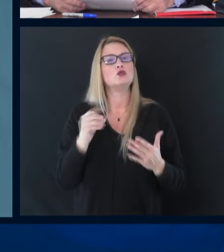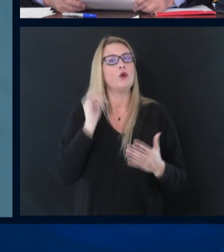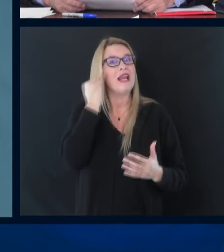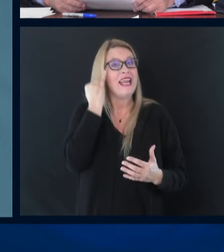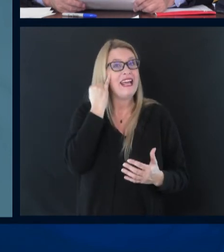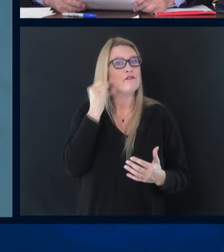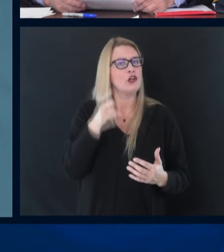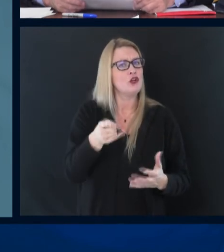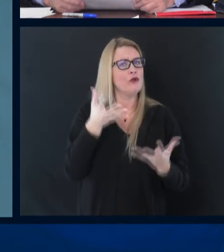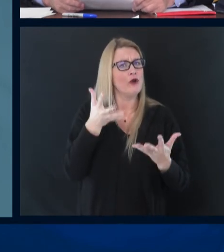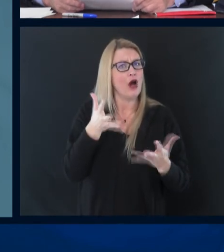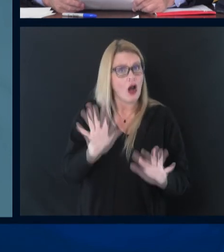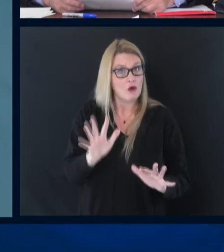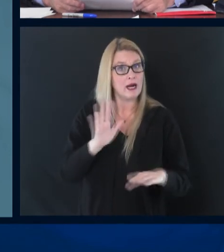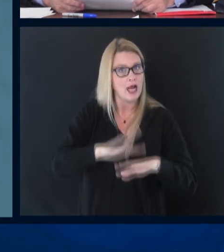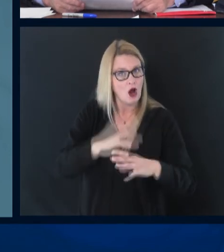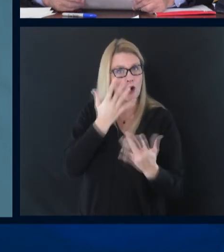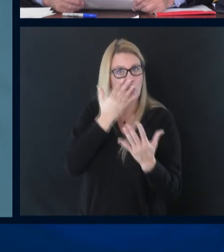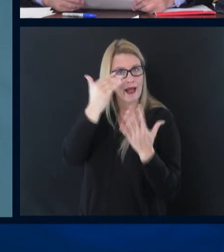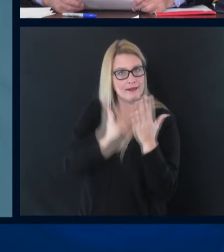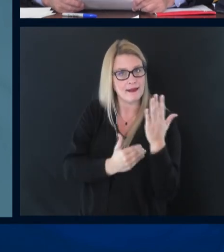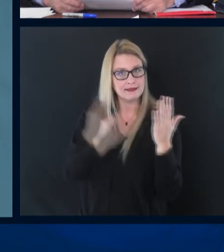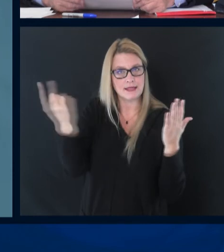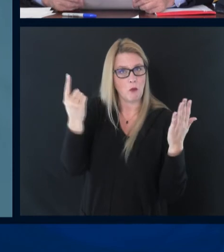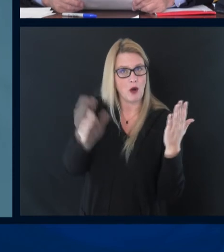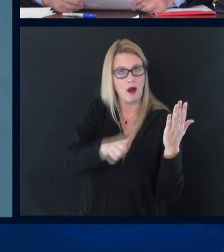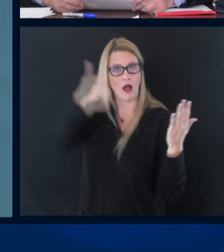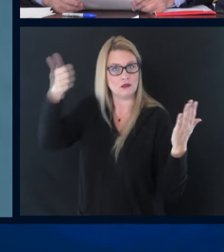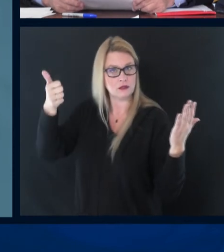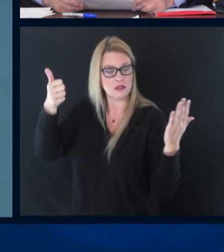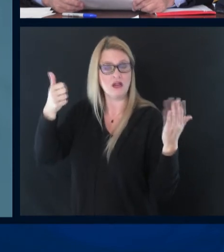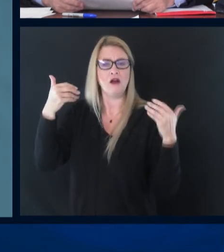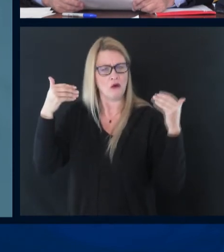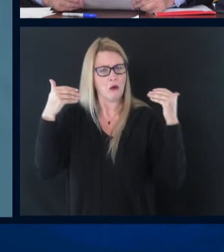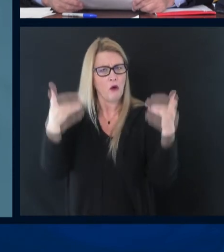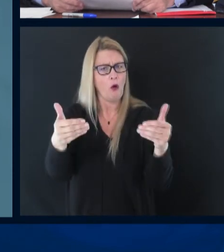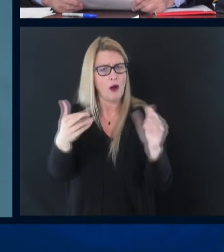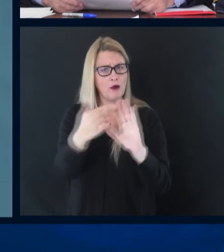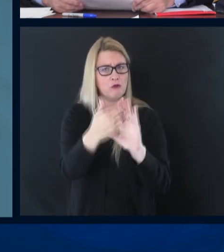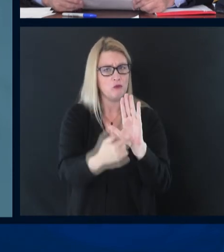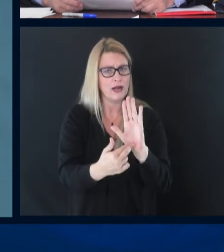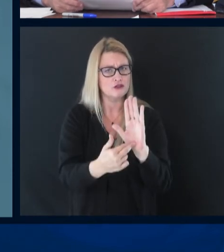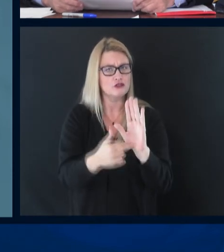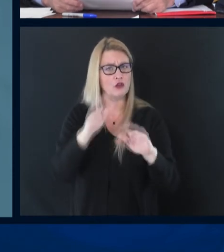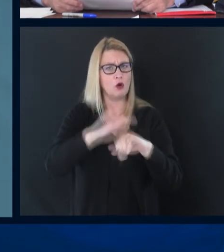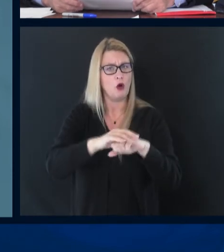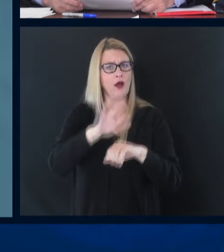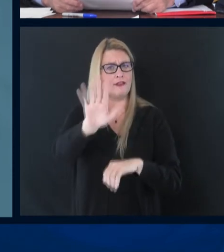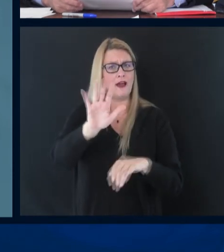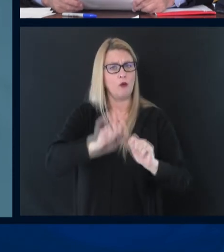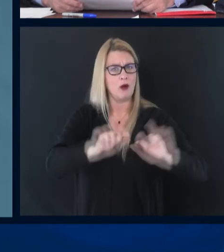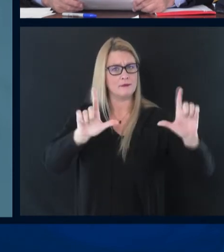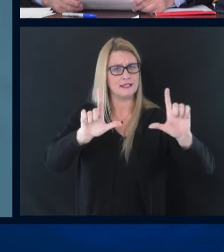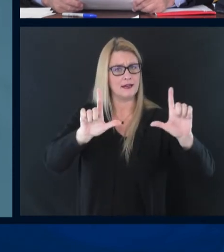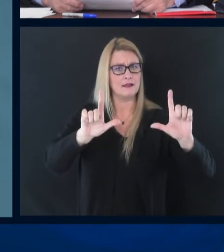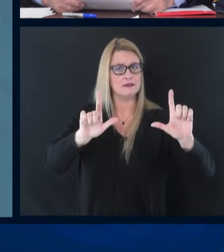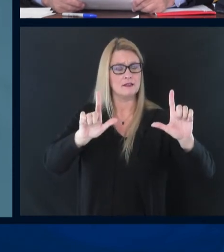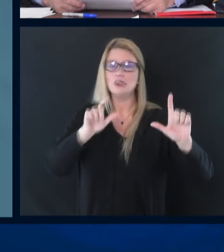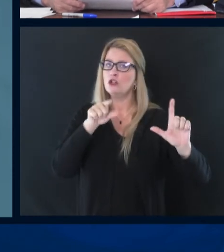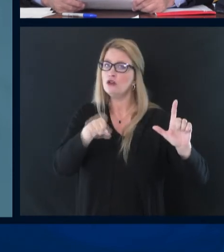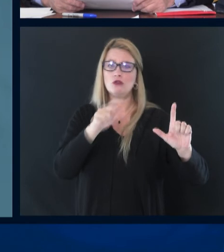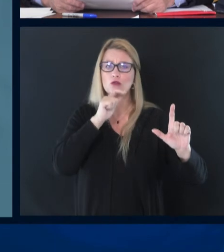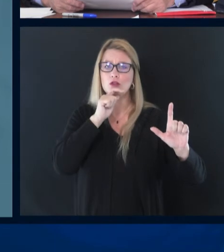are already on a wait list, go ahead and pre-register with the Everbridge also. You do